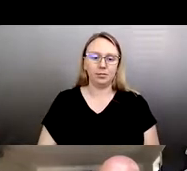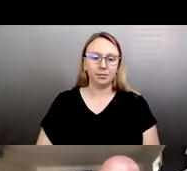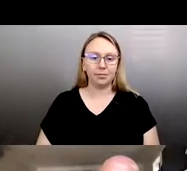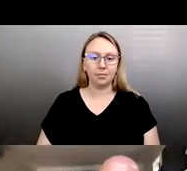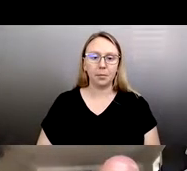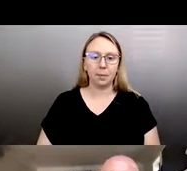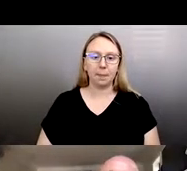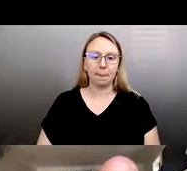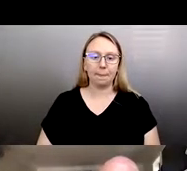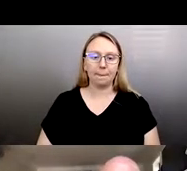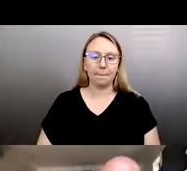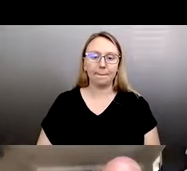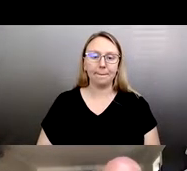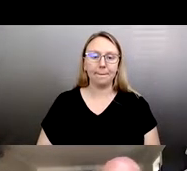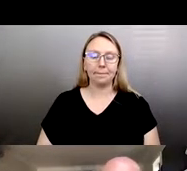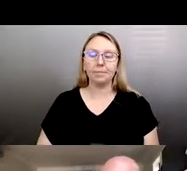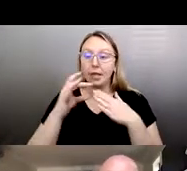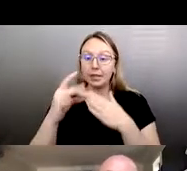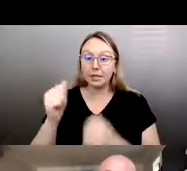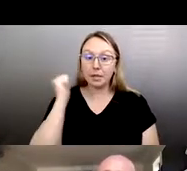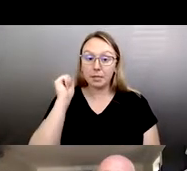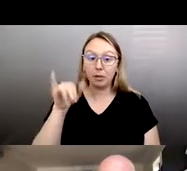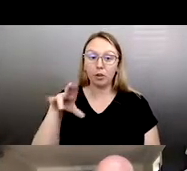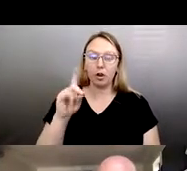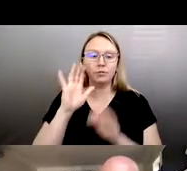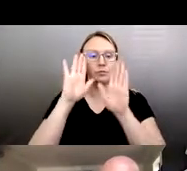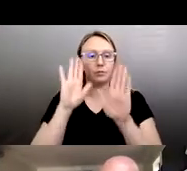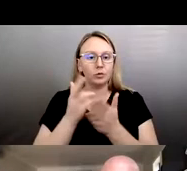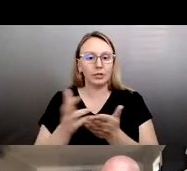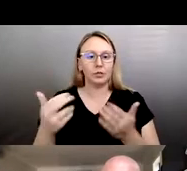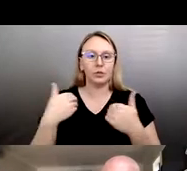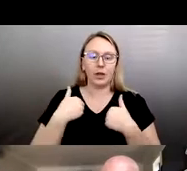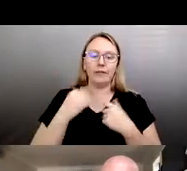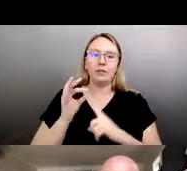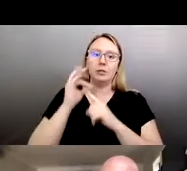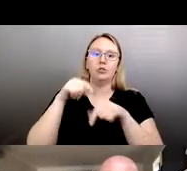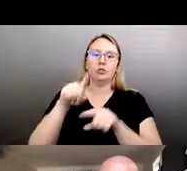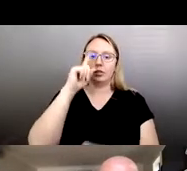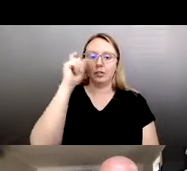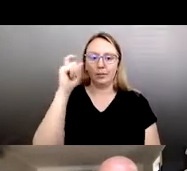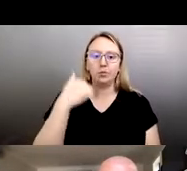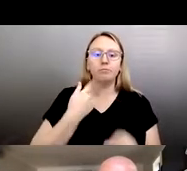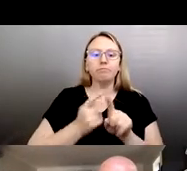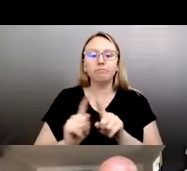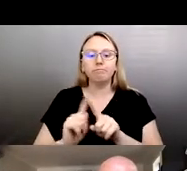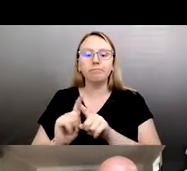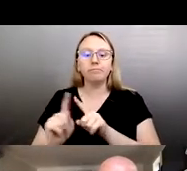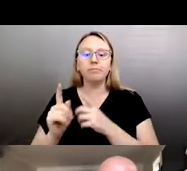And that leads to our backyard, which is a really fantastic resource to have, especially in the summer. We have a lot of departmental